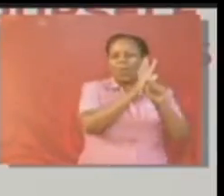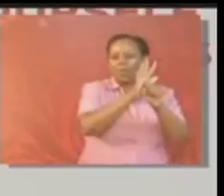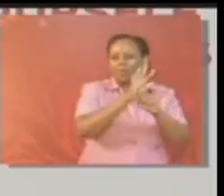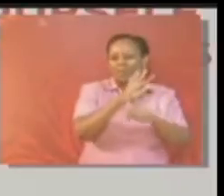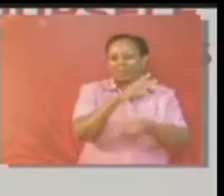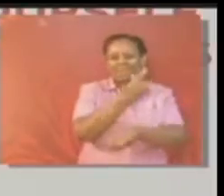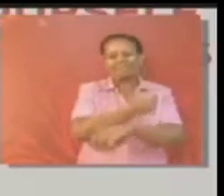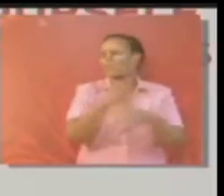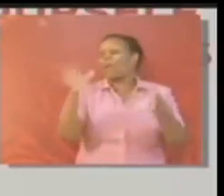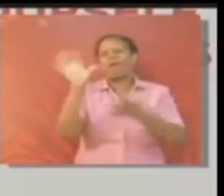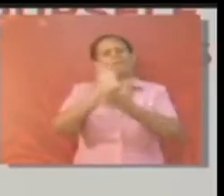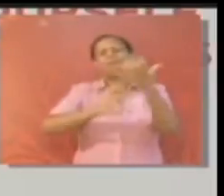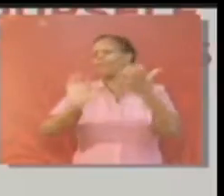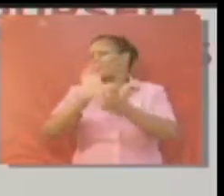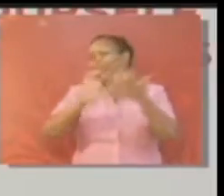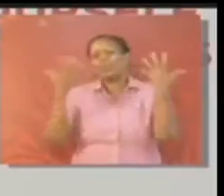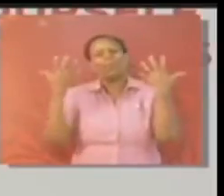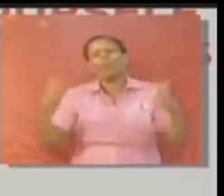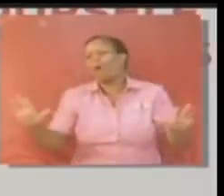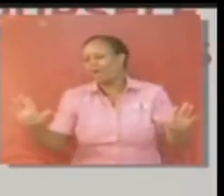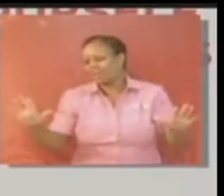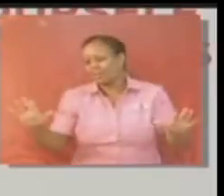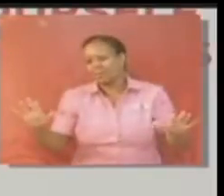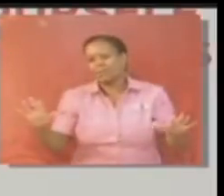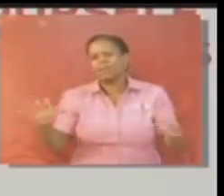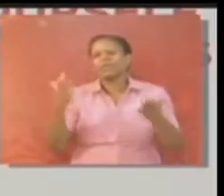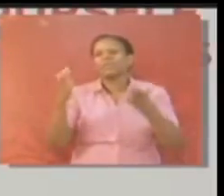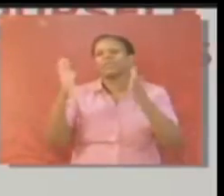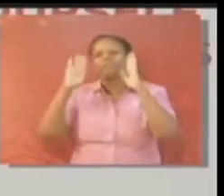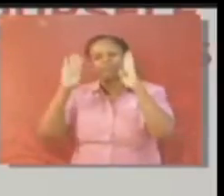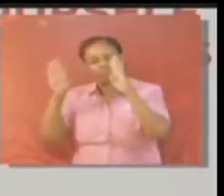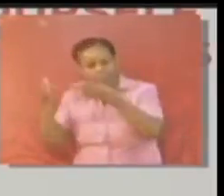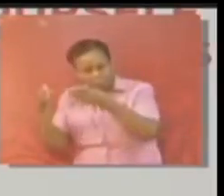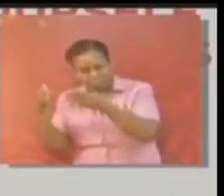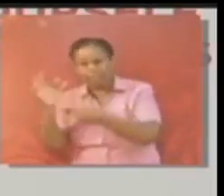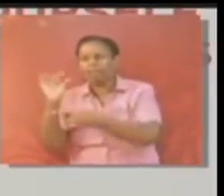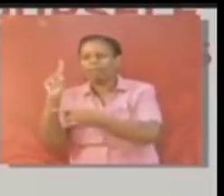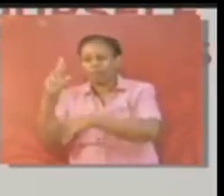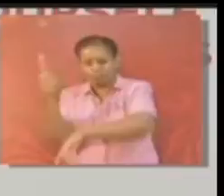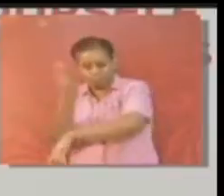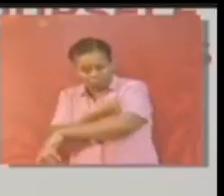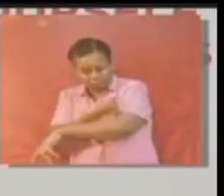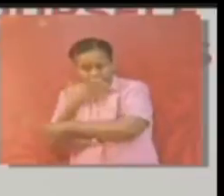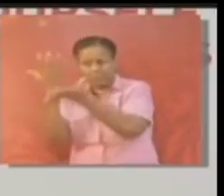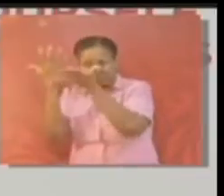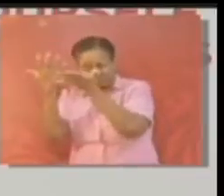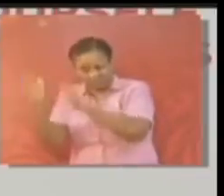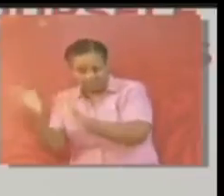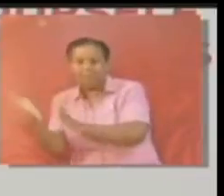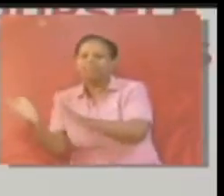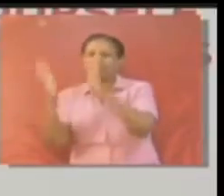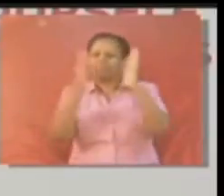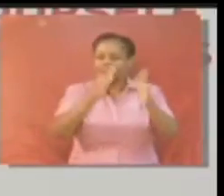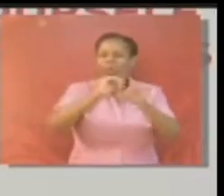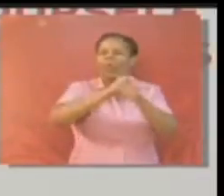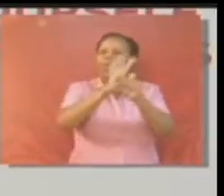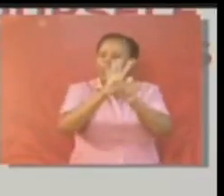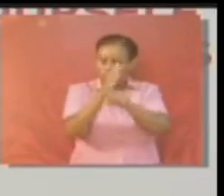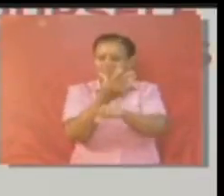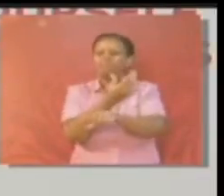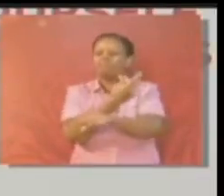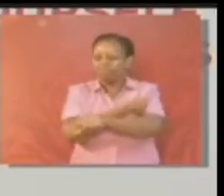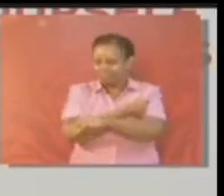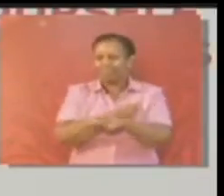population is, even though you are not getting the flu, even though you think you are well, please still go out, get your